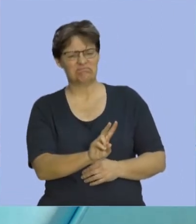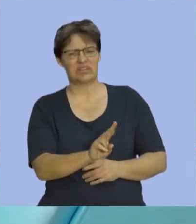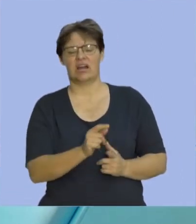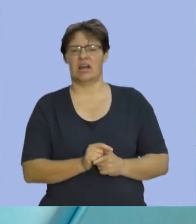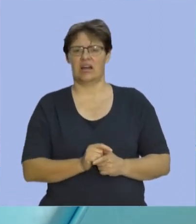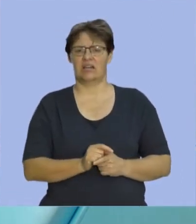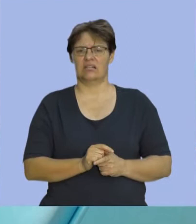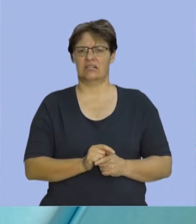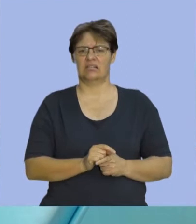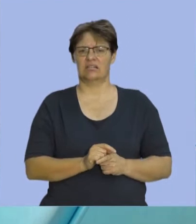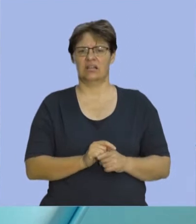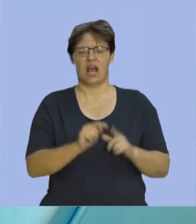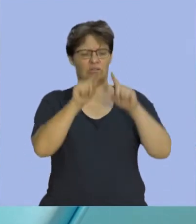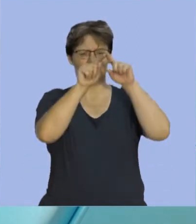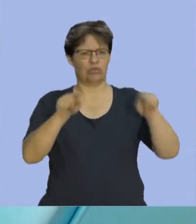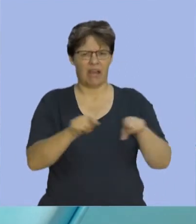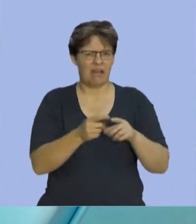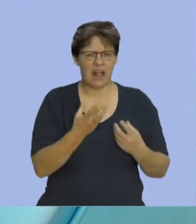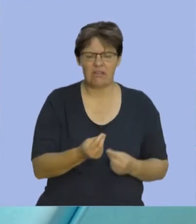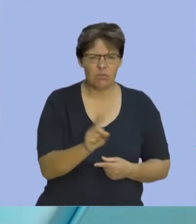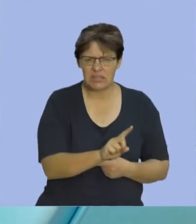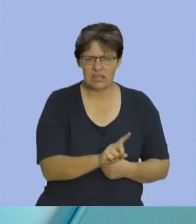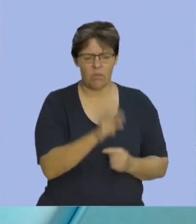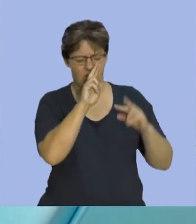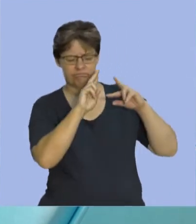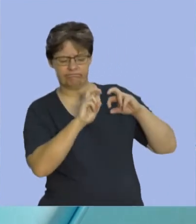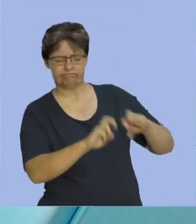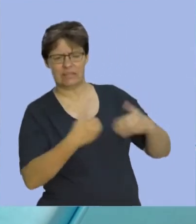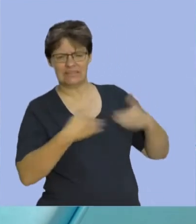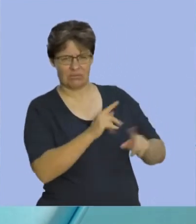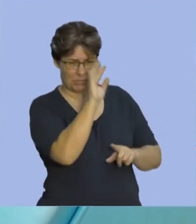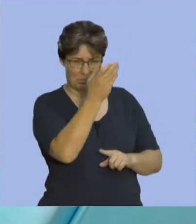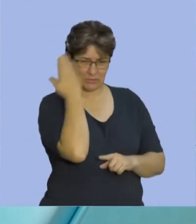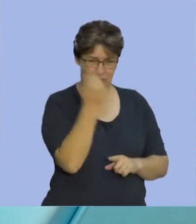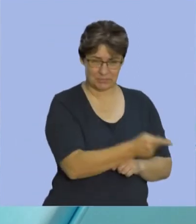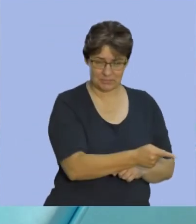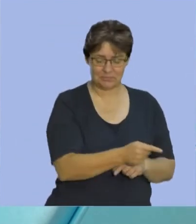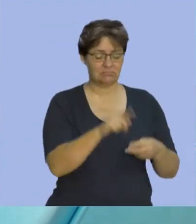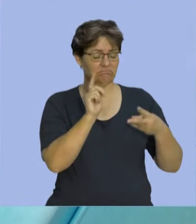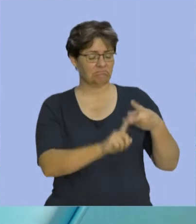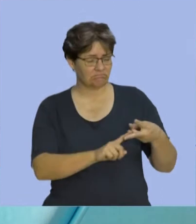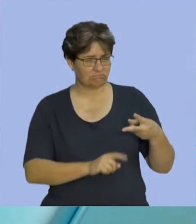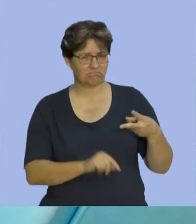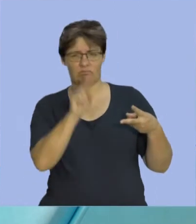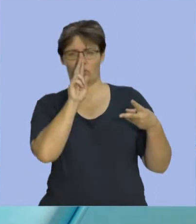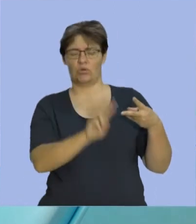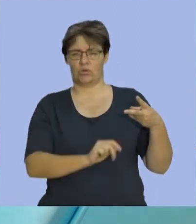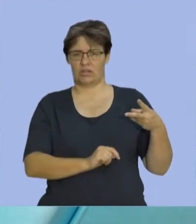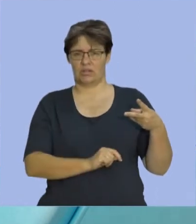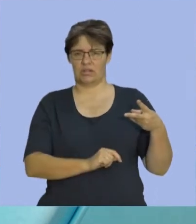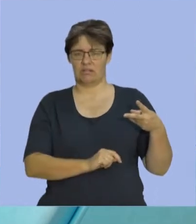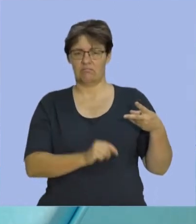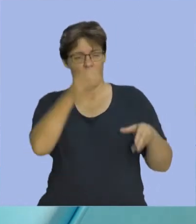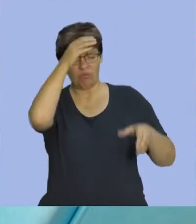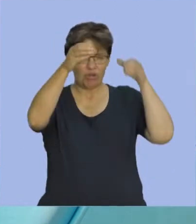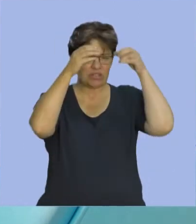it mean to have a triangle when we started with investigating triangles. We then went on to looking at some